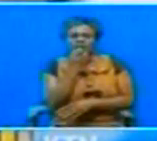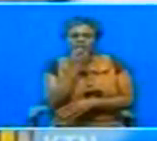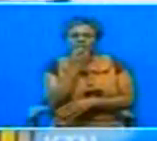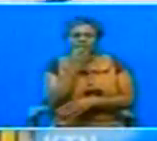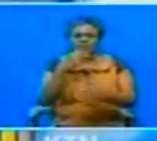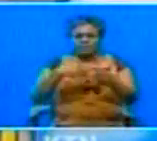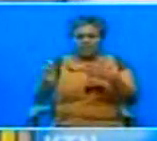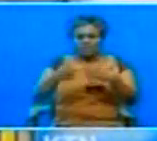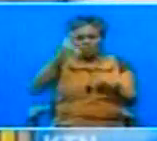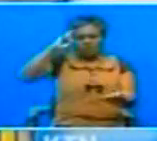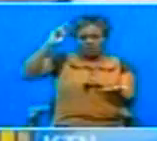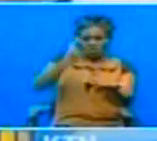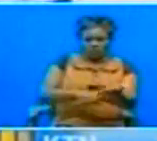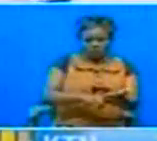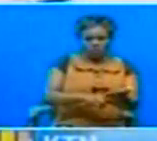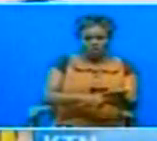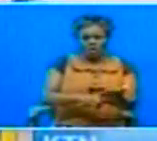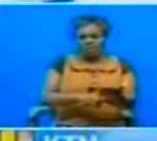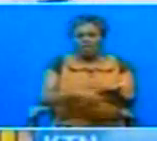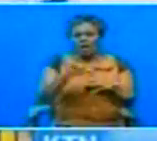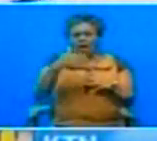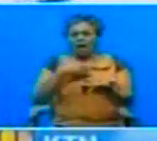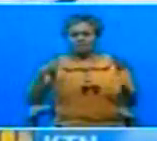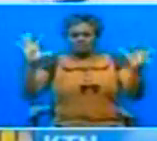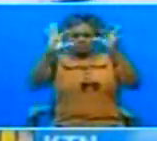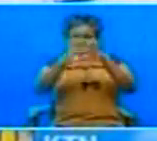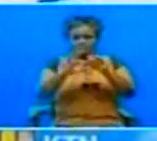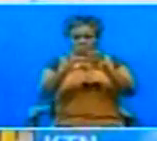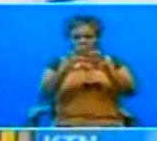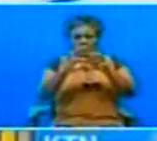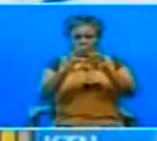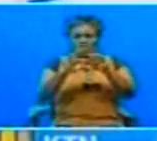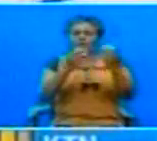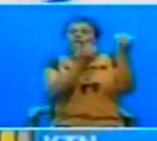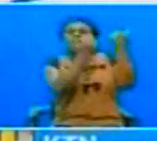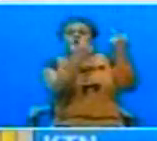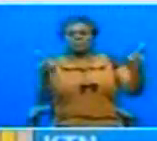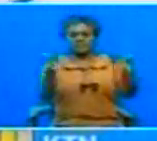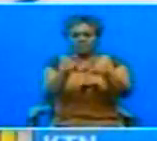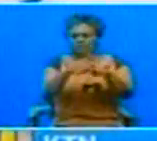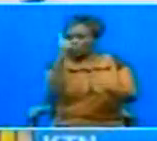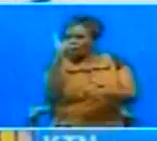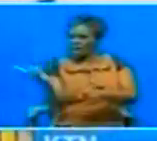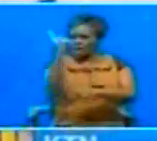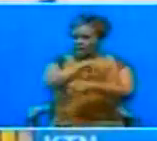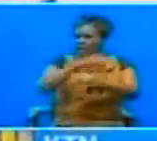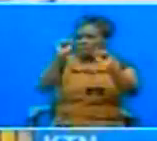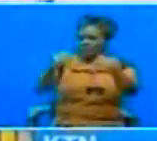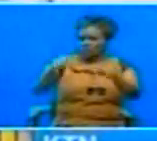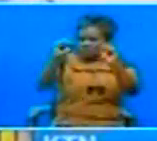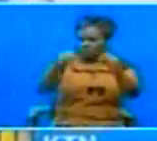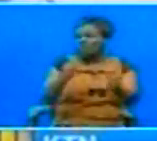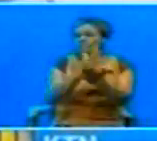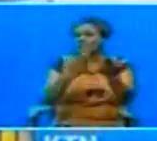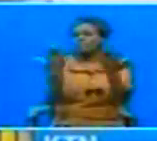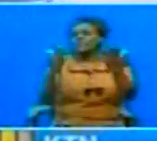sign of recognition. And so there was that link. And I hope maybe one day